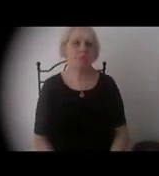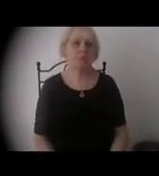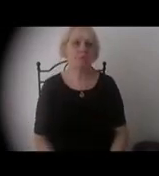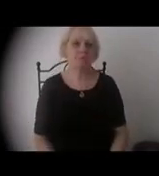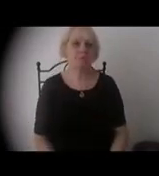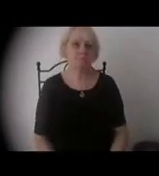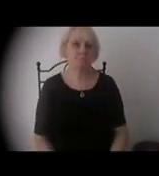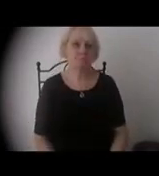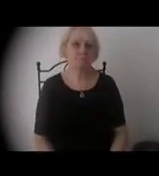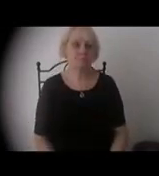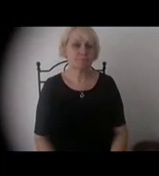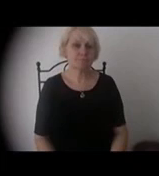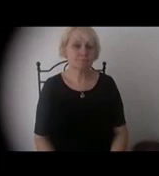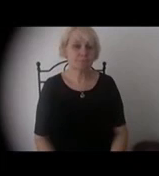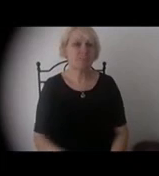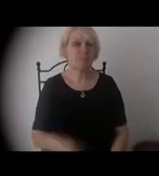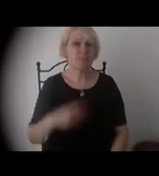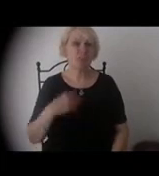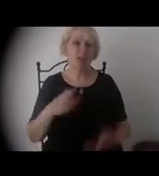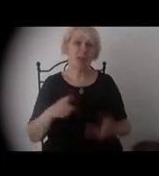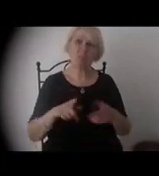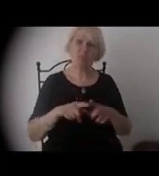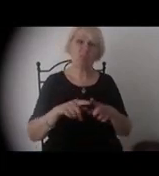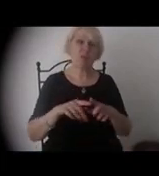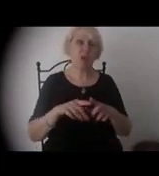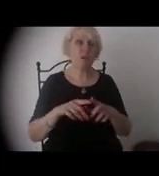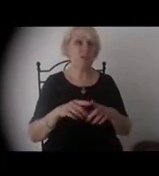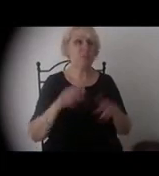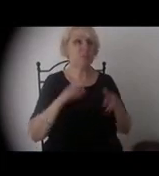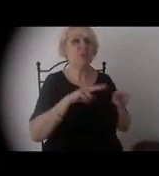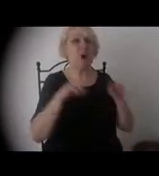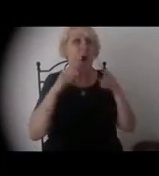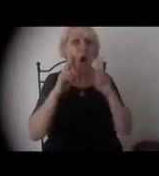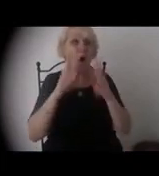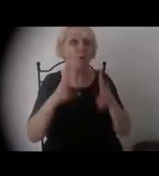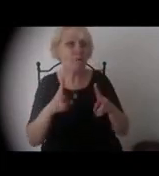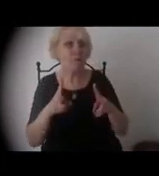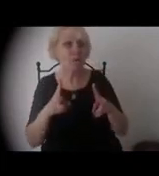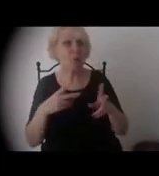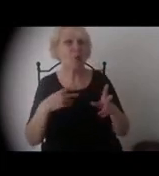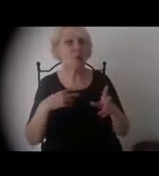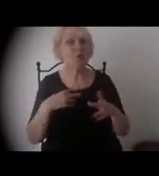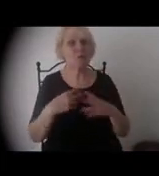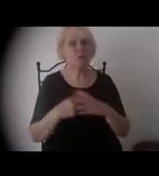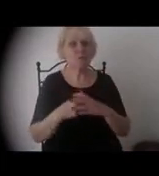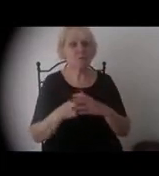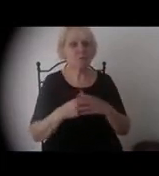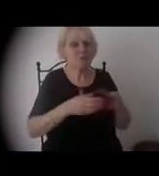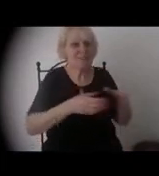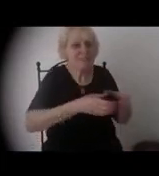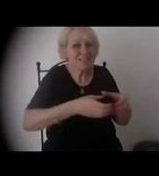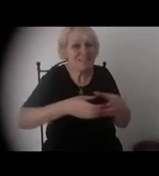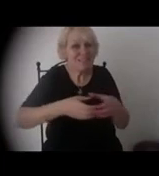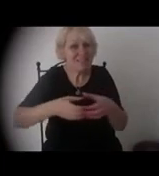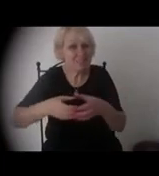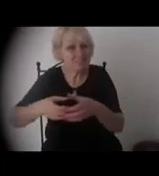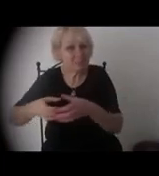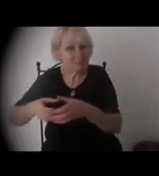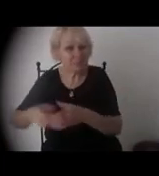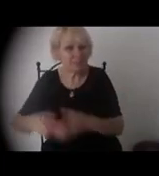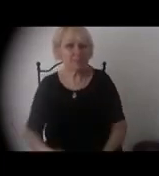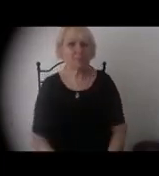just an overview of our teams and the areas that we cover. Just in terms